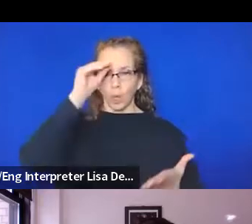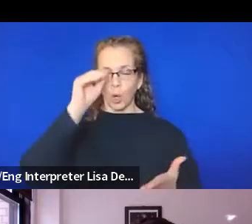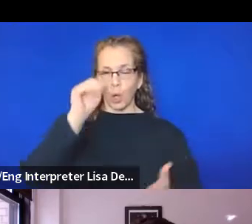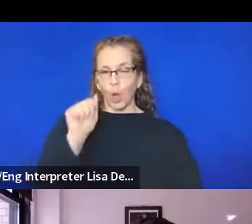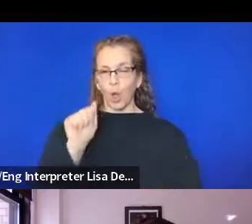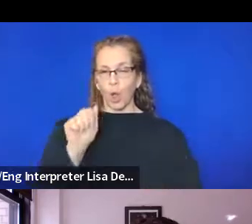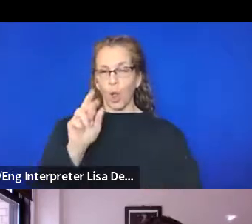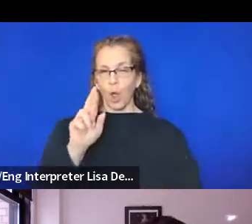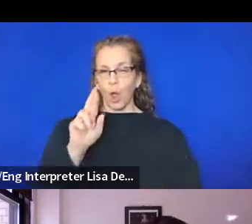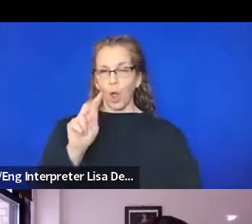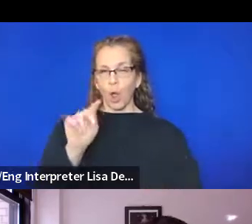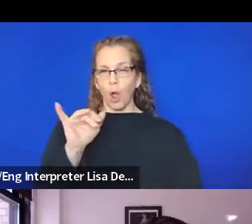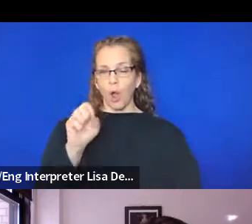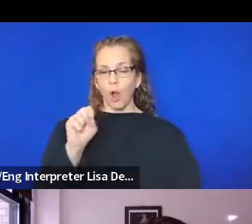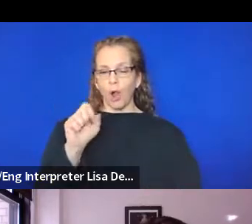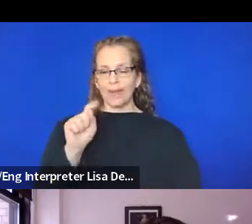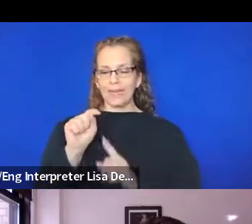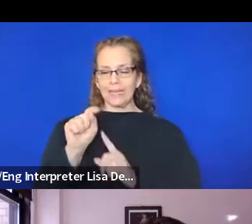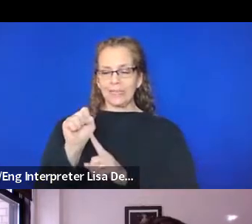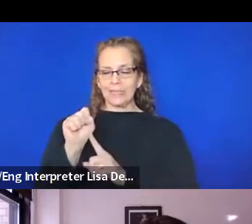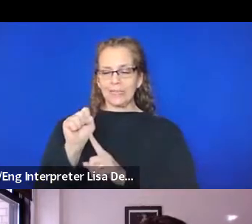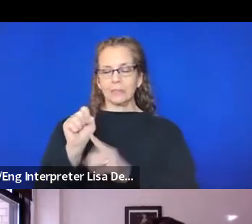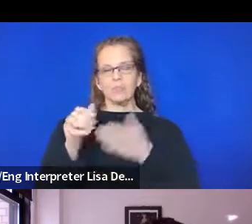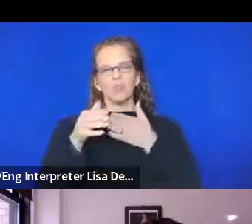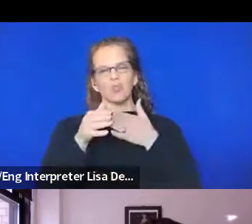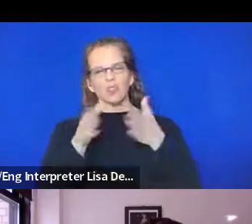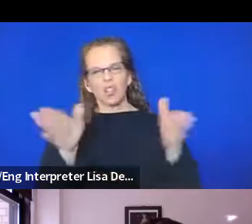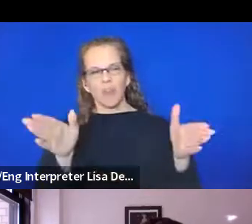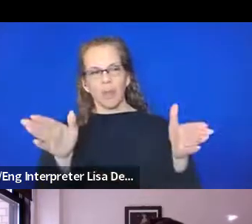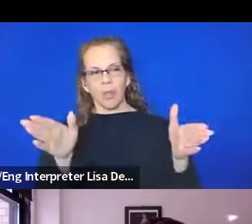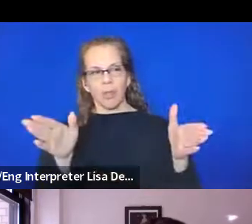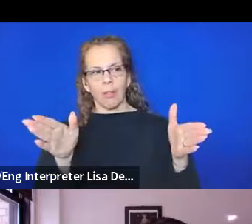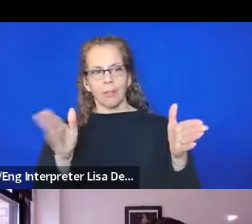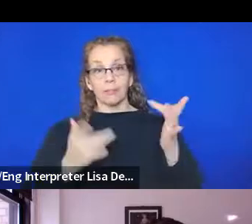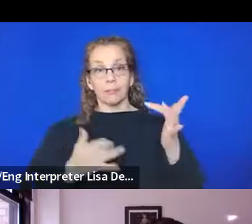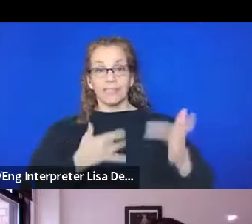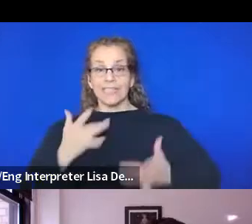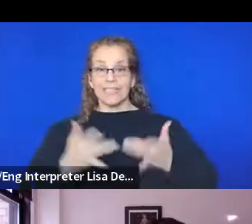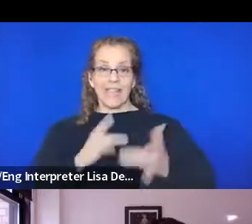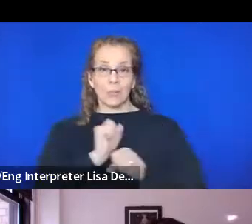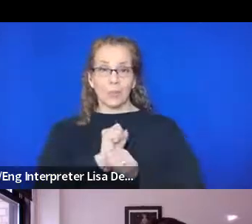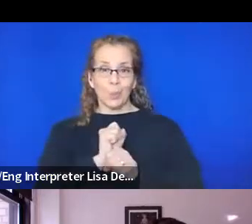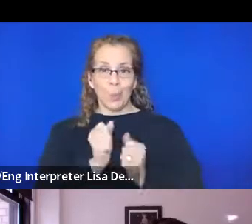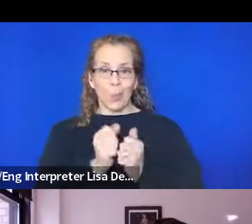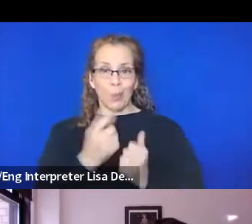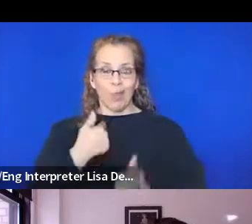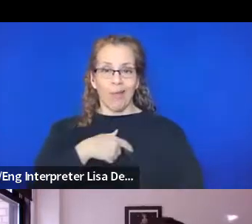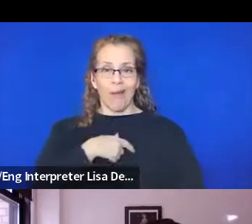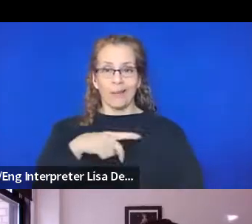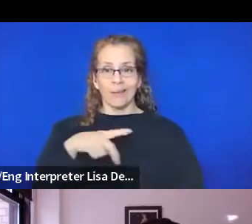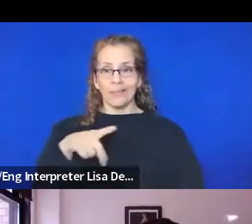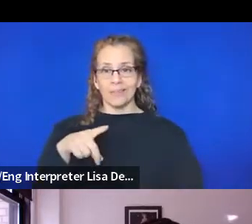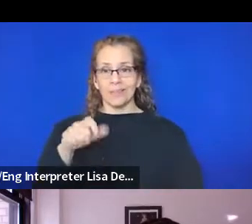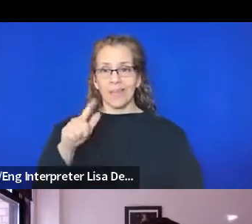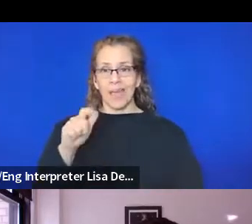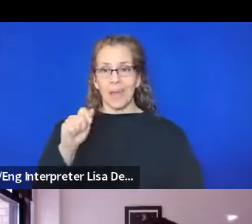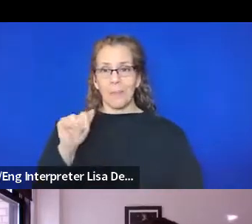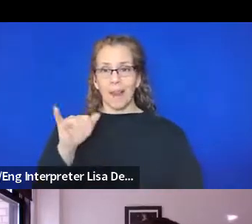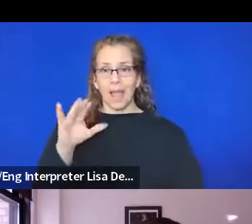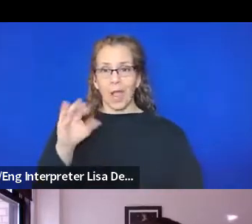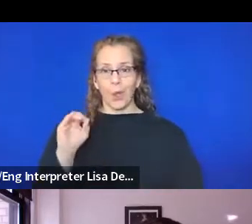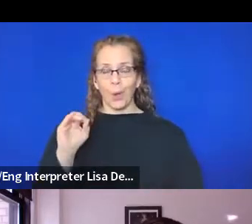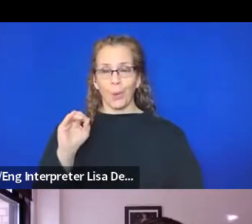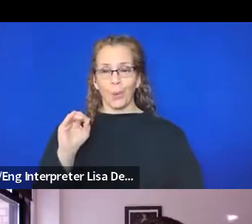in general are excited to work with Playco and how we approach the